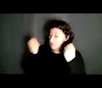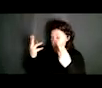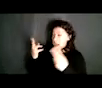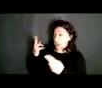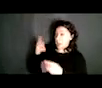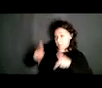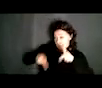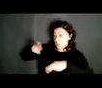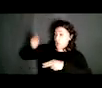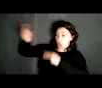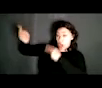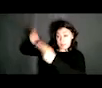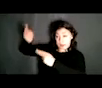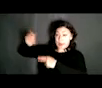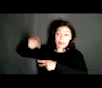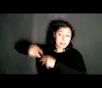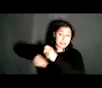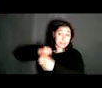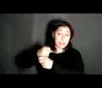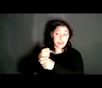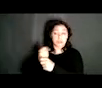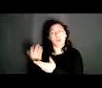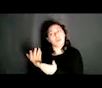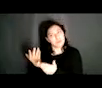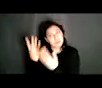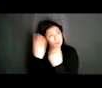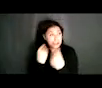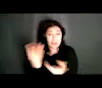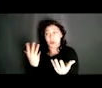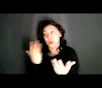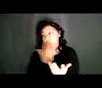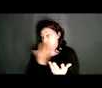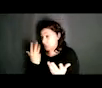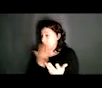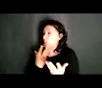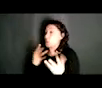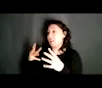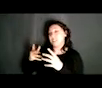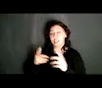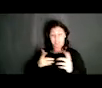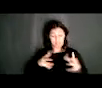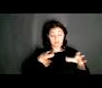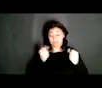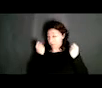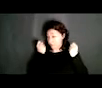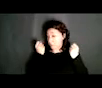let me especially congratulate the awardees for having been selected from this very talented pool of